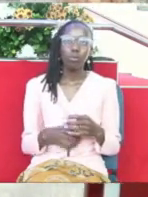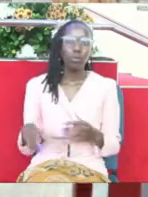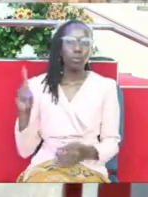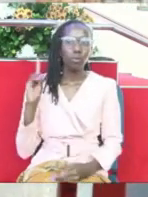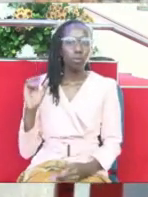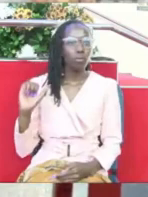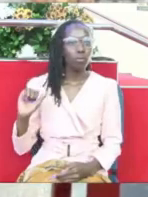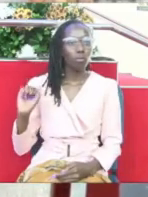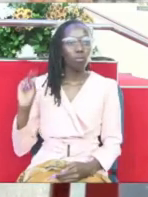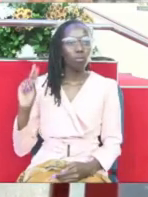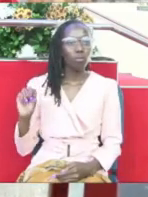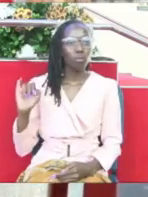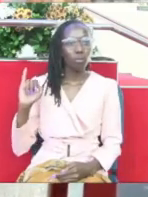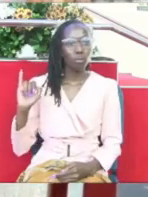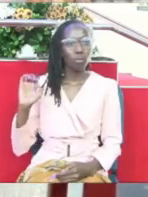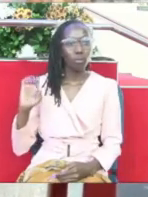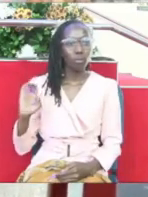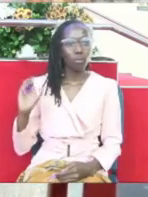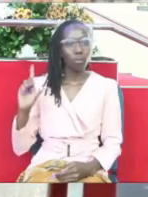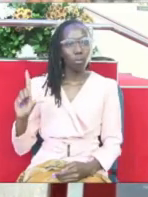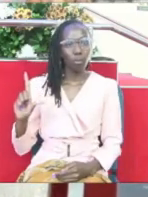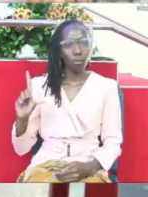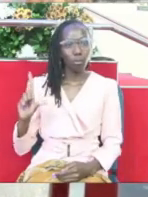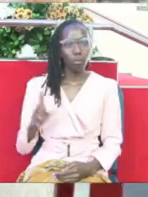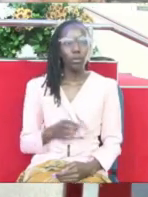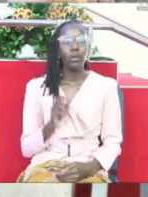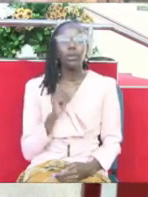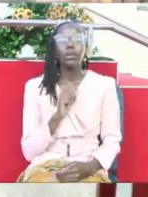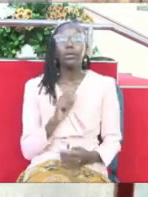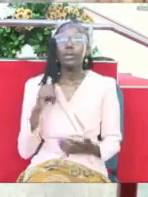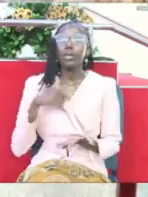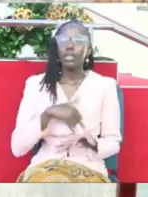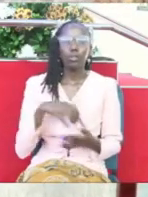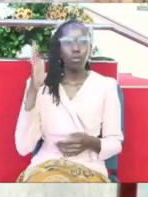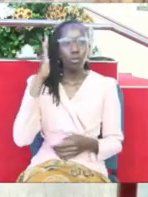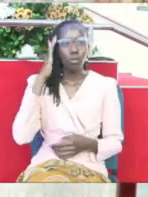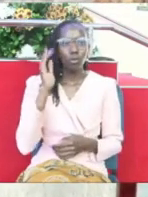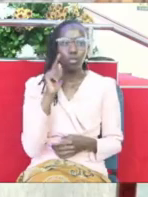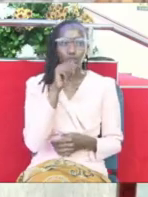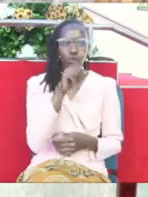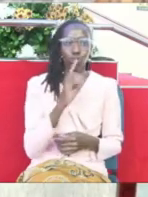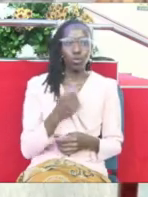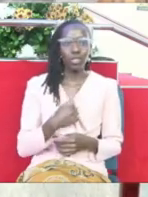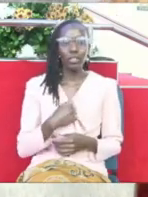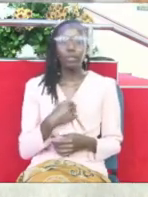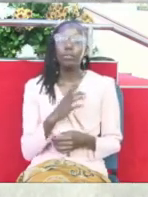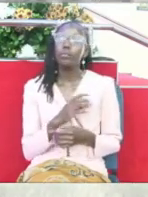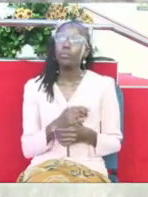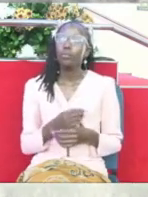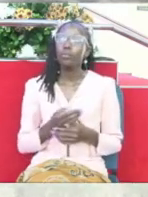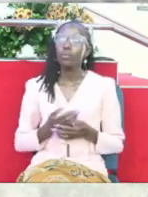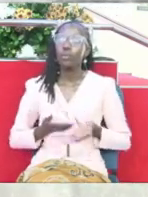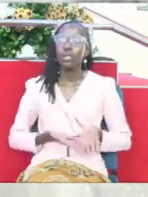that knowledge where you take yourself alone into the presence of God? Ni huko kujuana ambapo wenyewe unajipeleka mbele za Bwana.